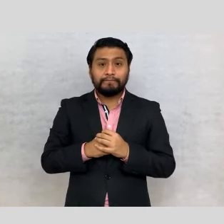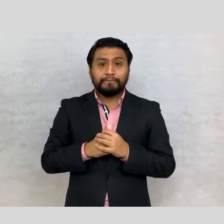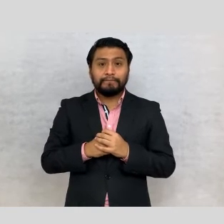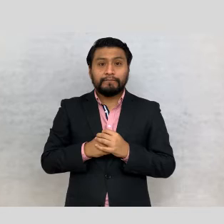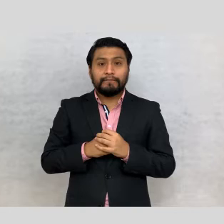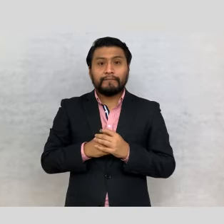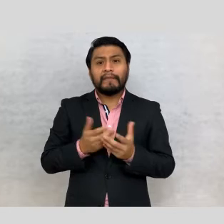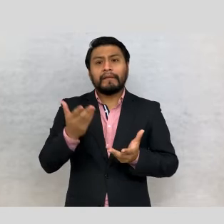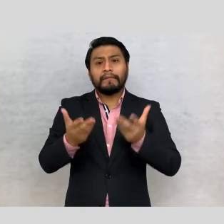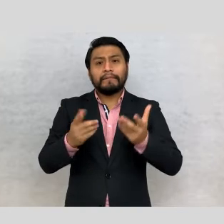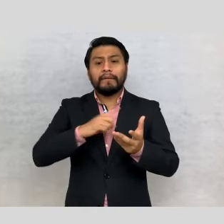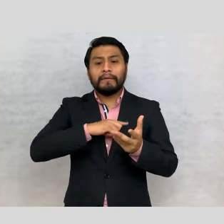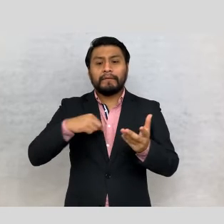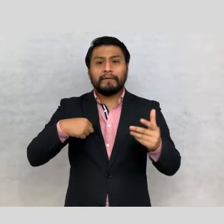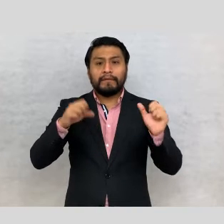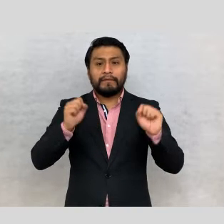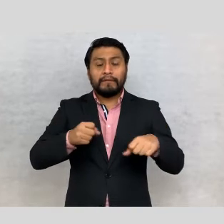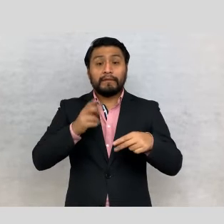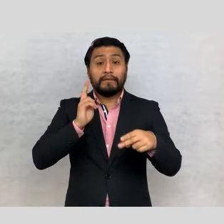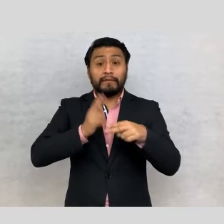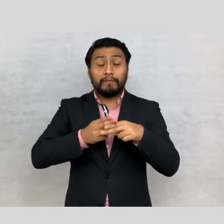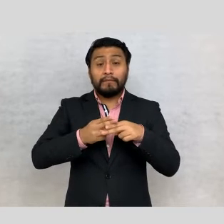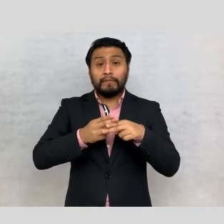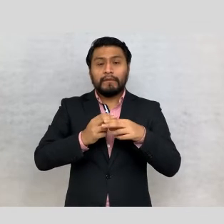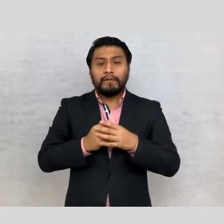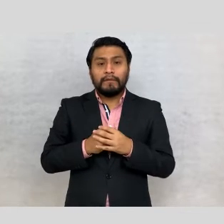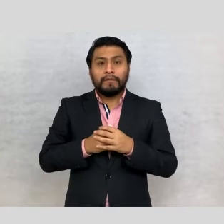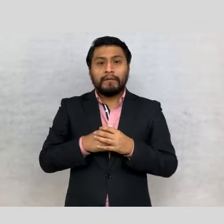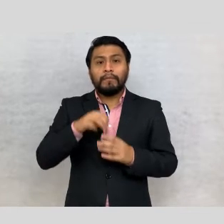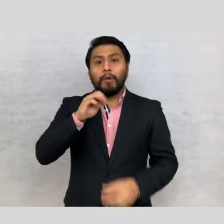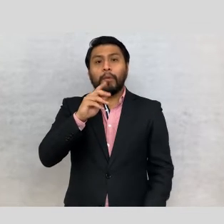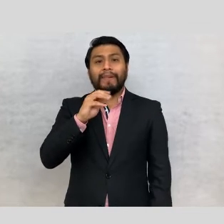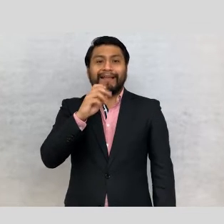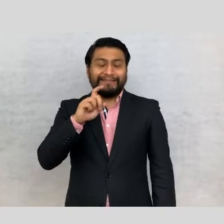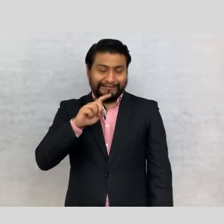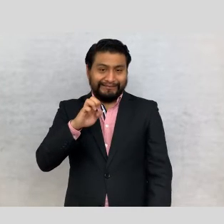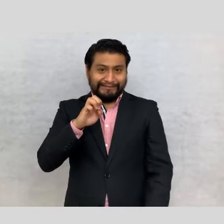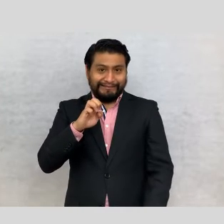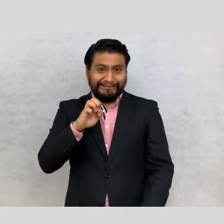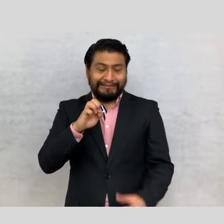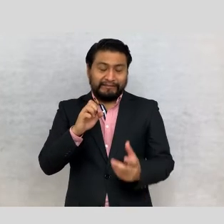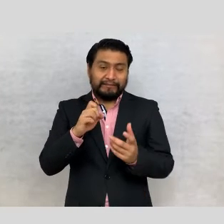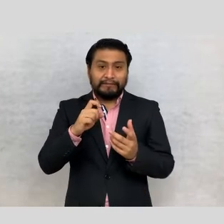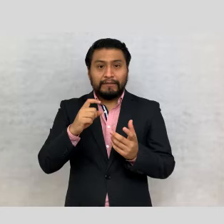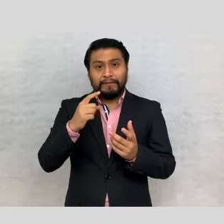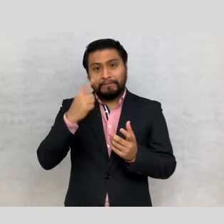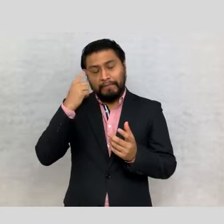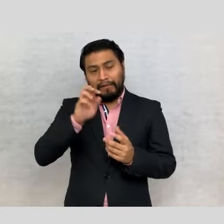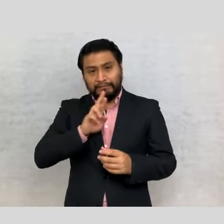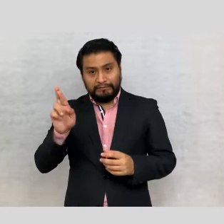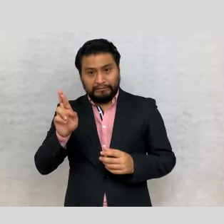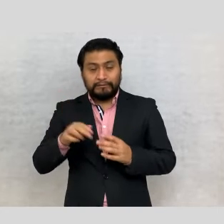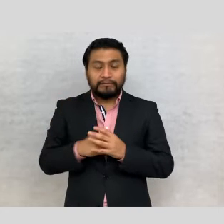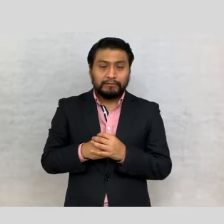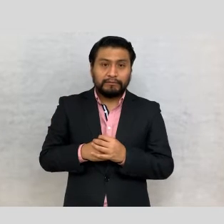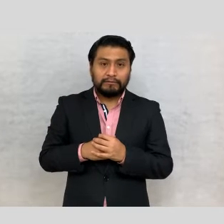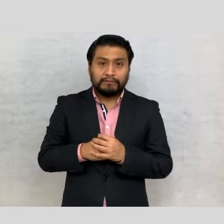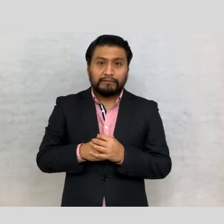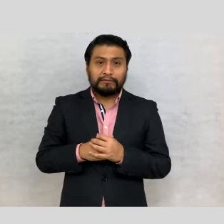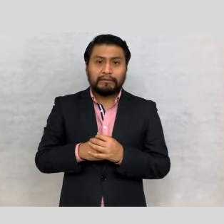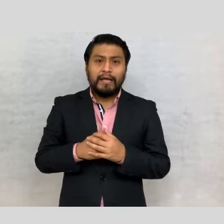that we might call right-wing or monopolized, a eugenic field monopolized by the right,